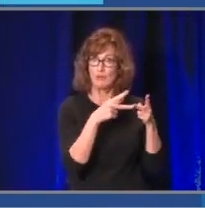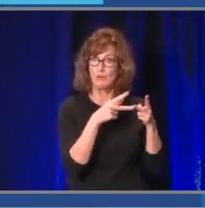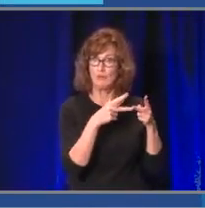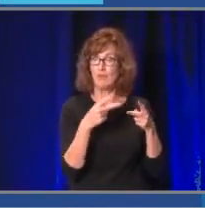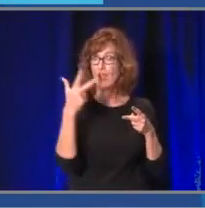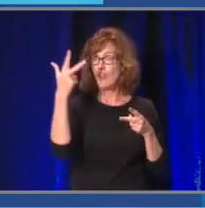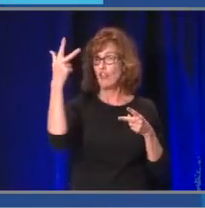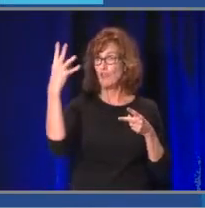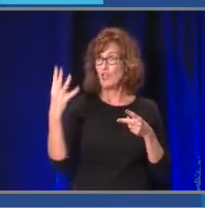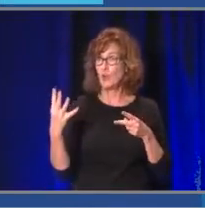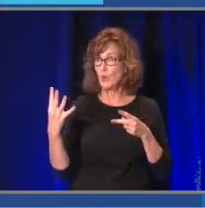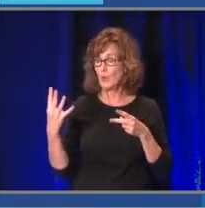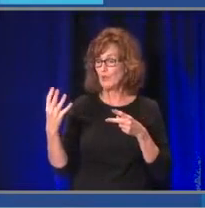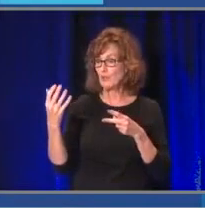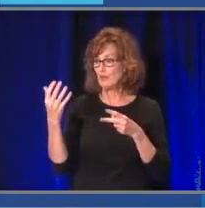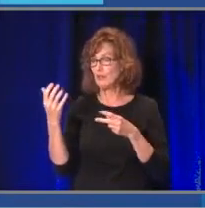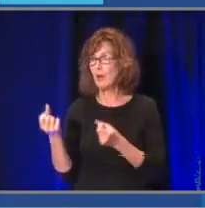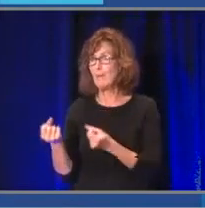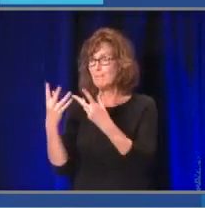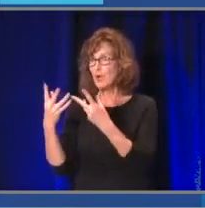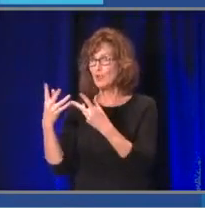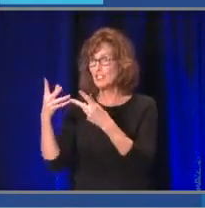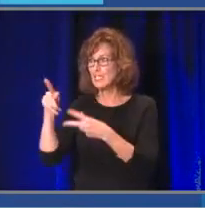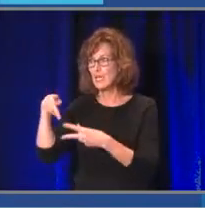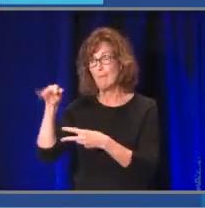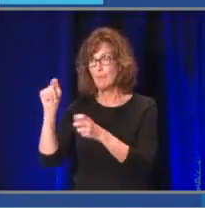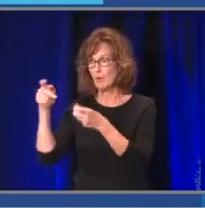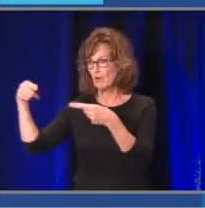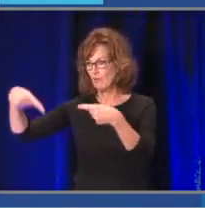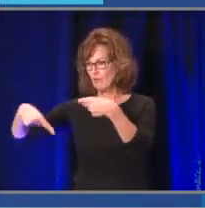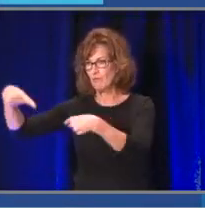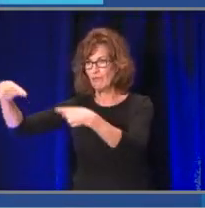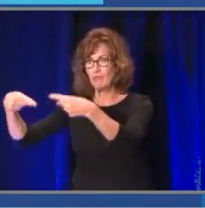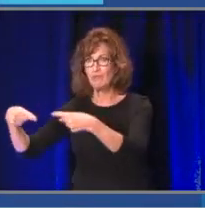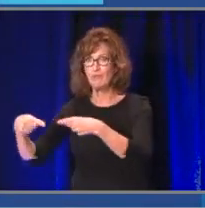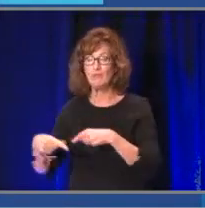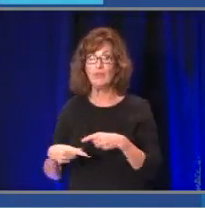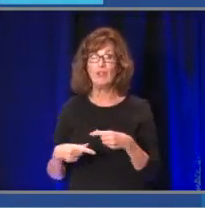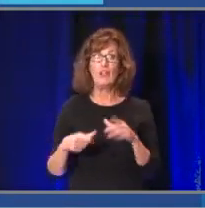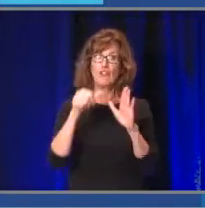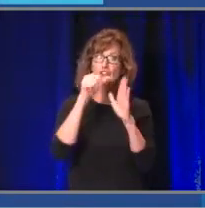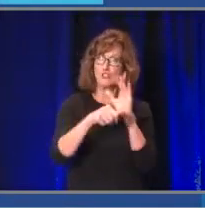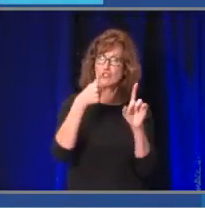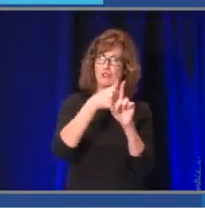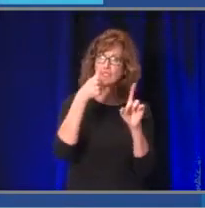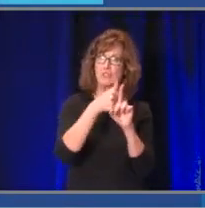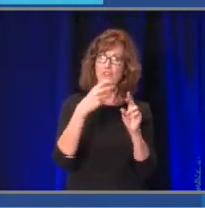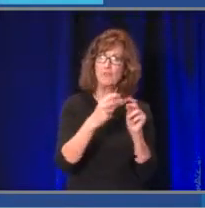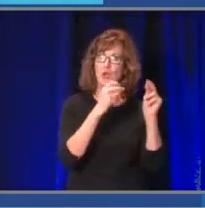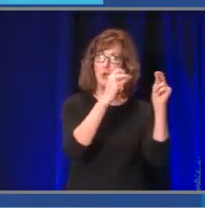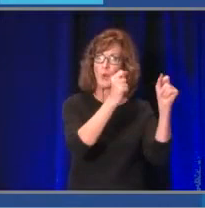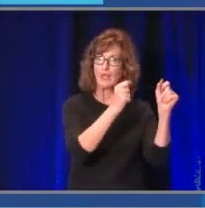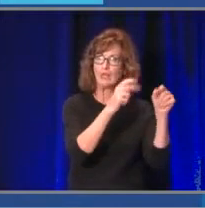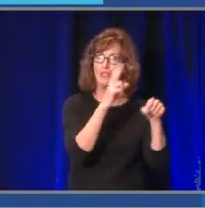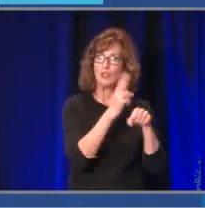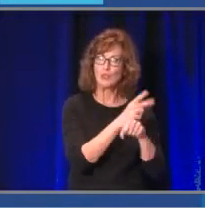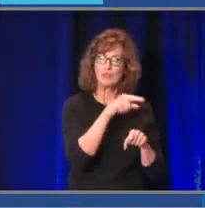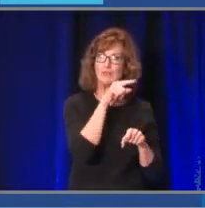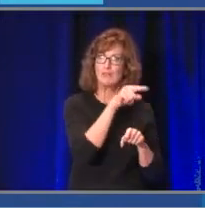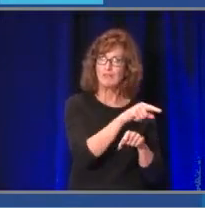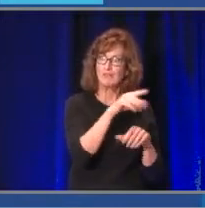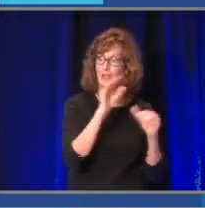with the multi-port. Interestingly, the operative time is quicker with the robotic single port versus